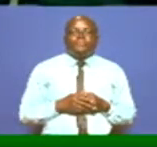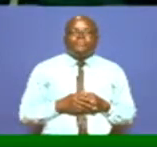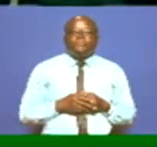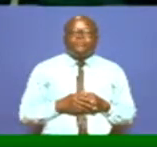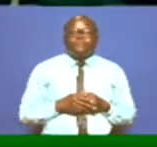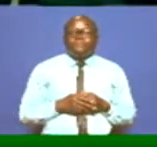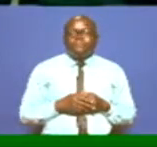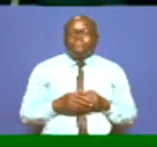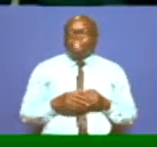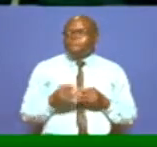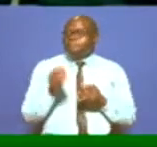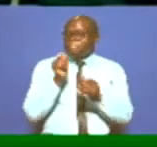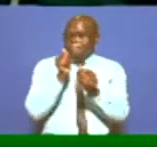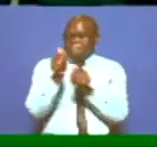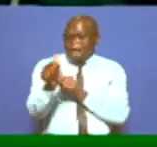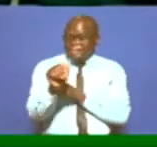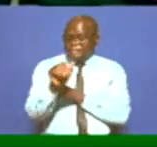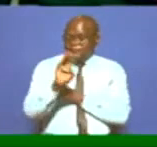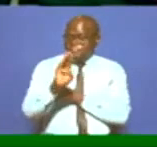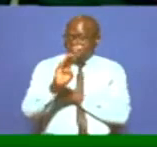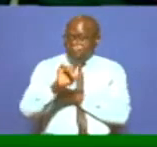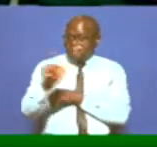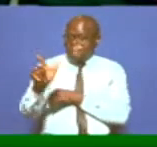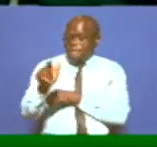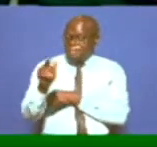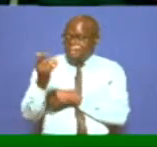the House passes that particular bill,